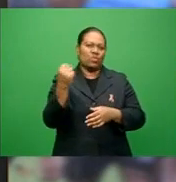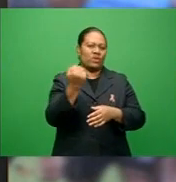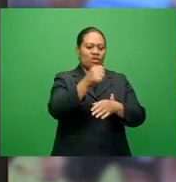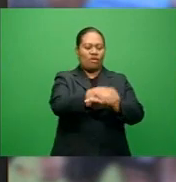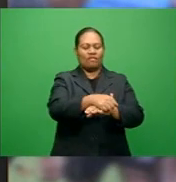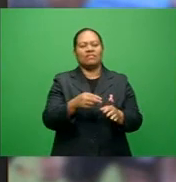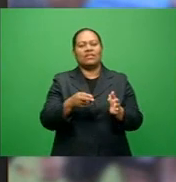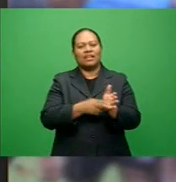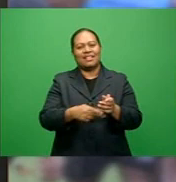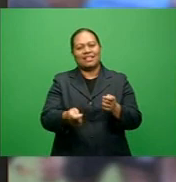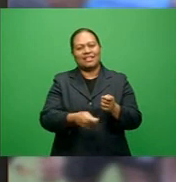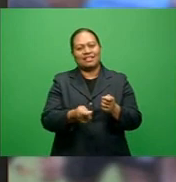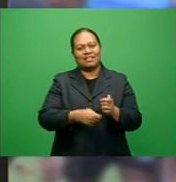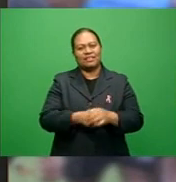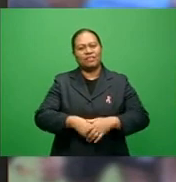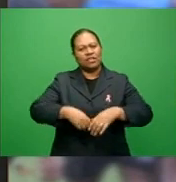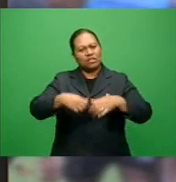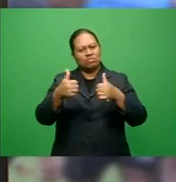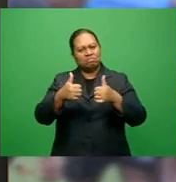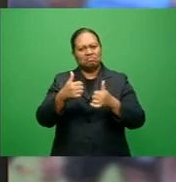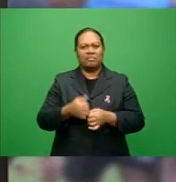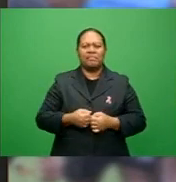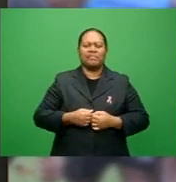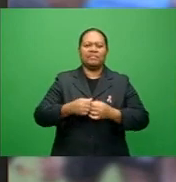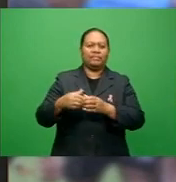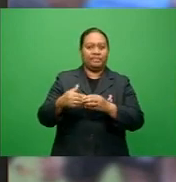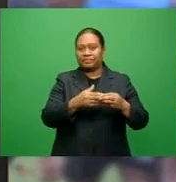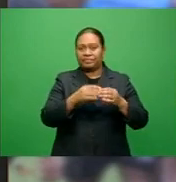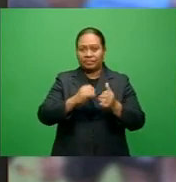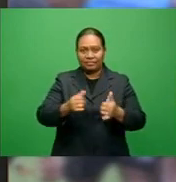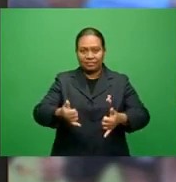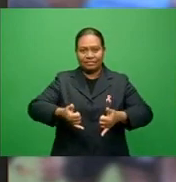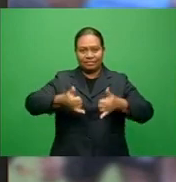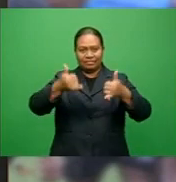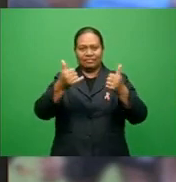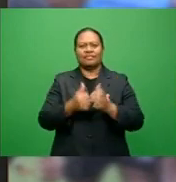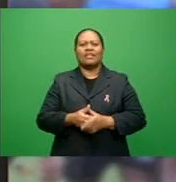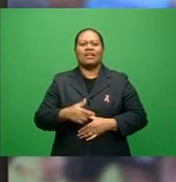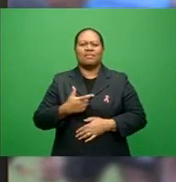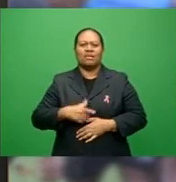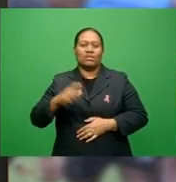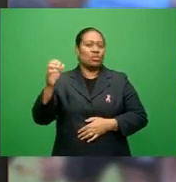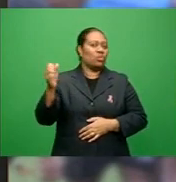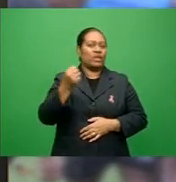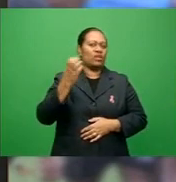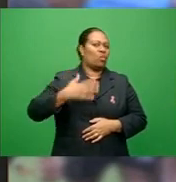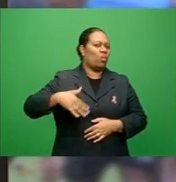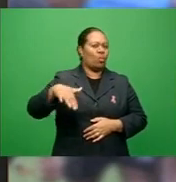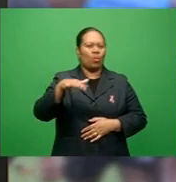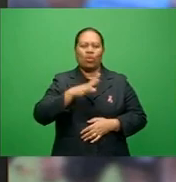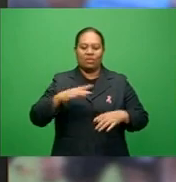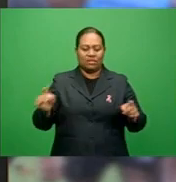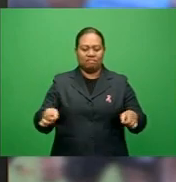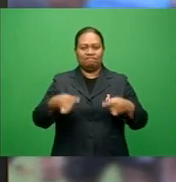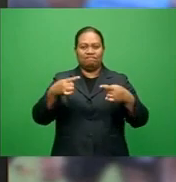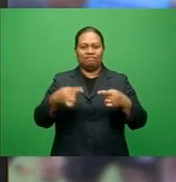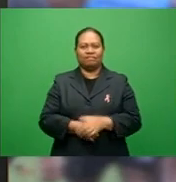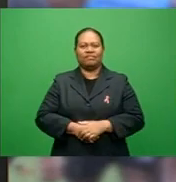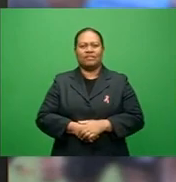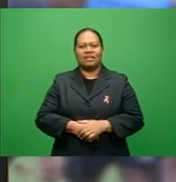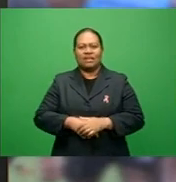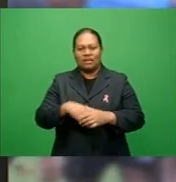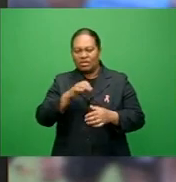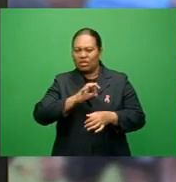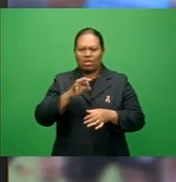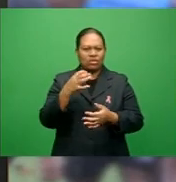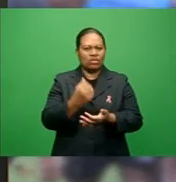tomorrow. Despite a good lead on the Skipper Cup points table, the capital side is adamant on winning all its remaining matches, which would ensure